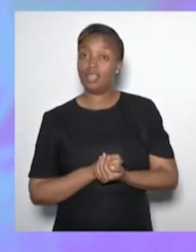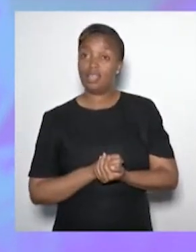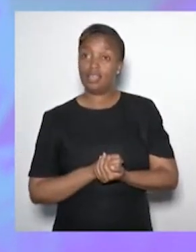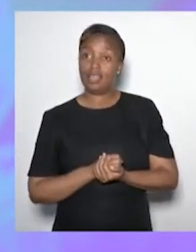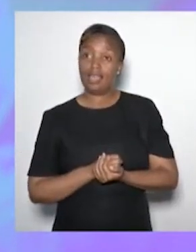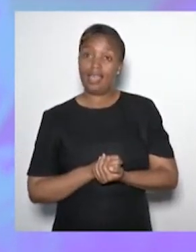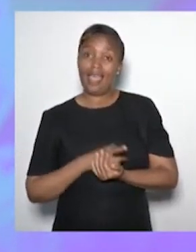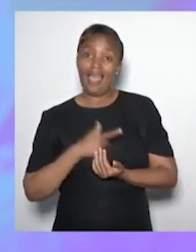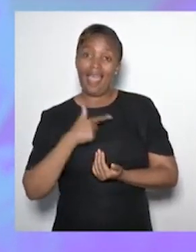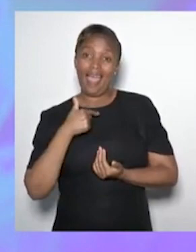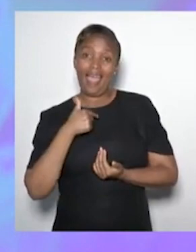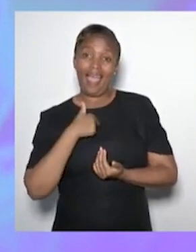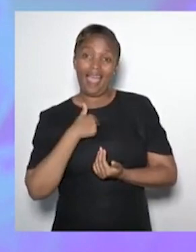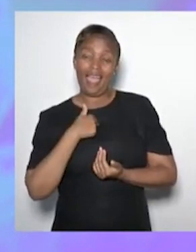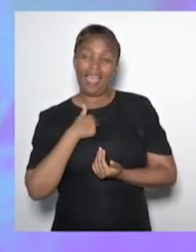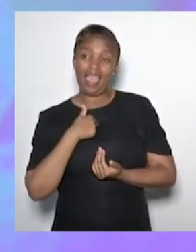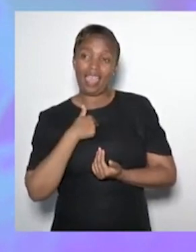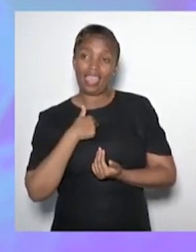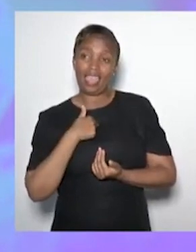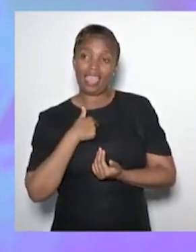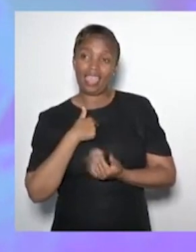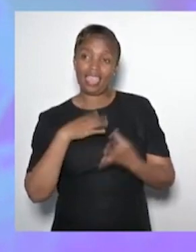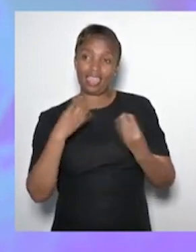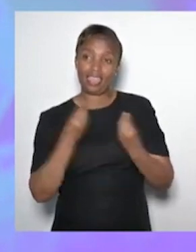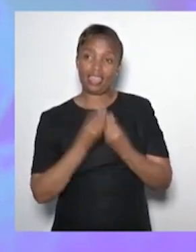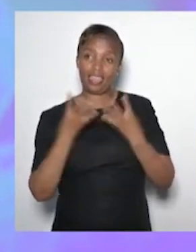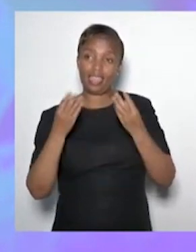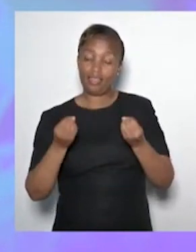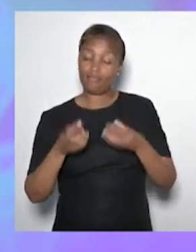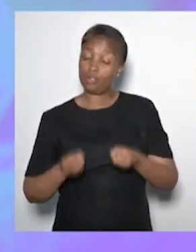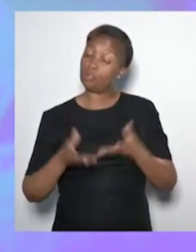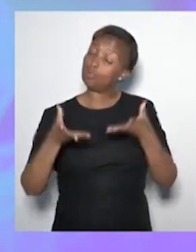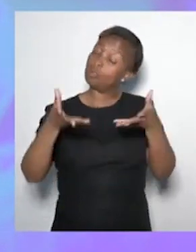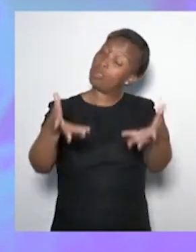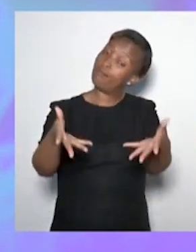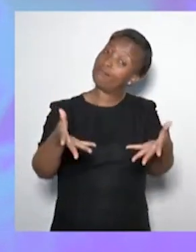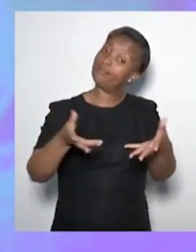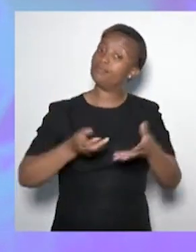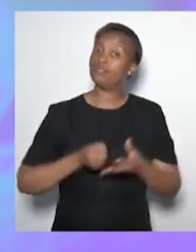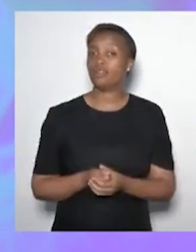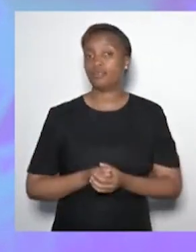I have a handout which